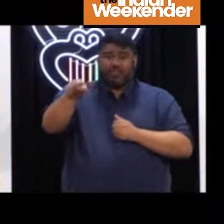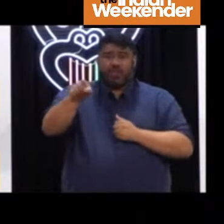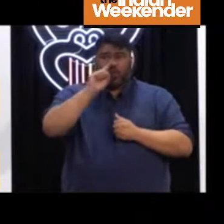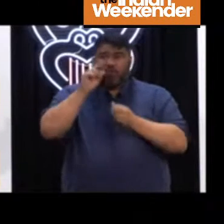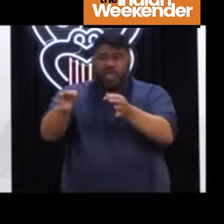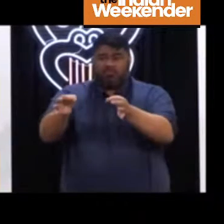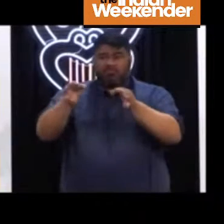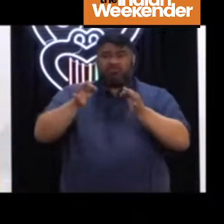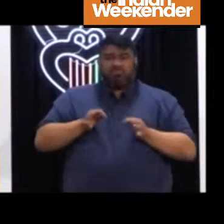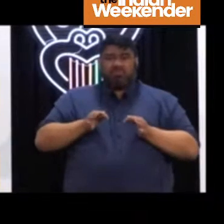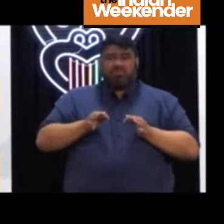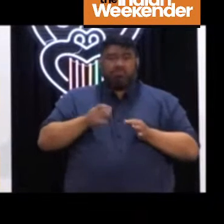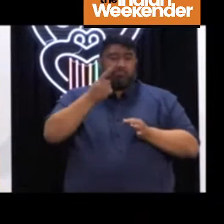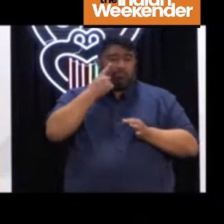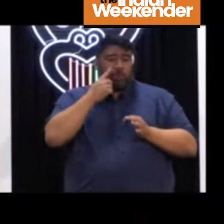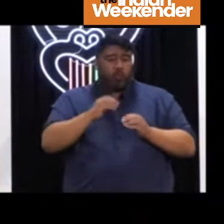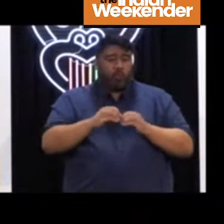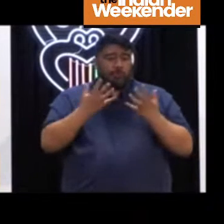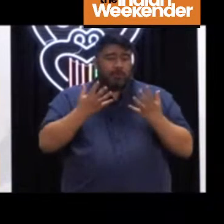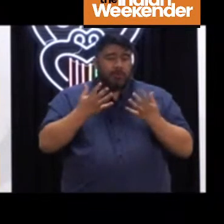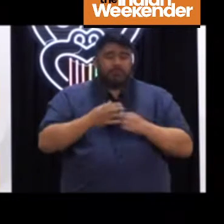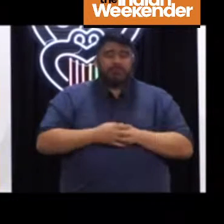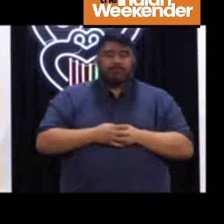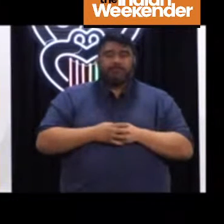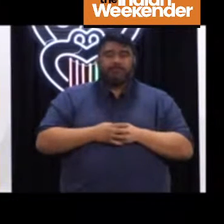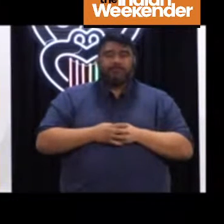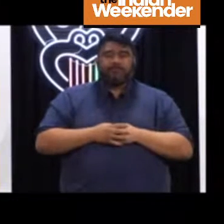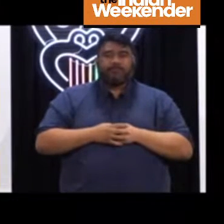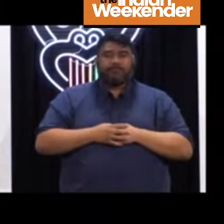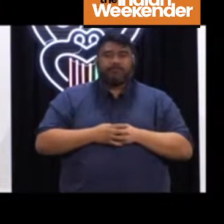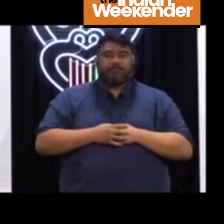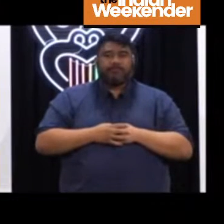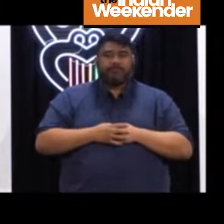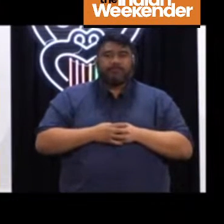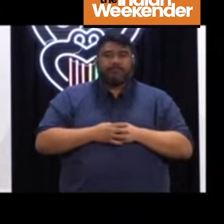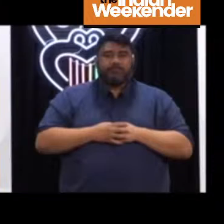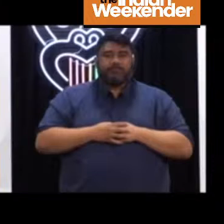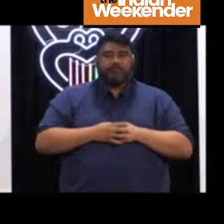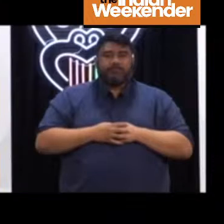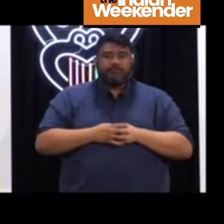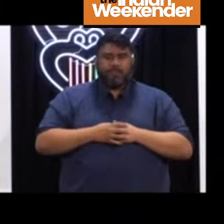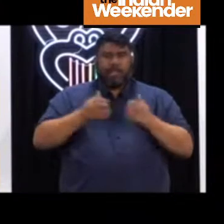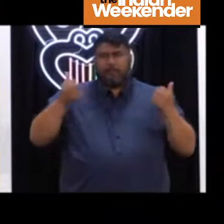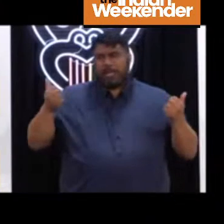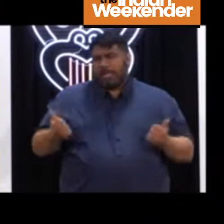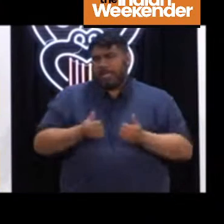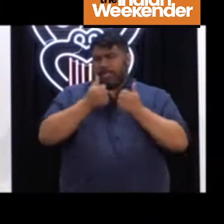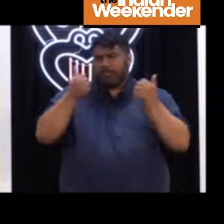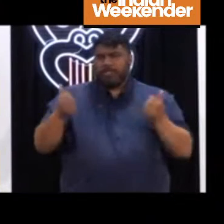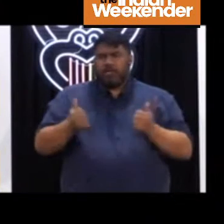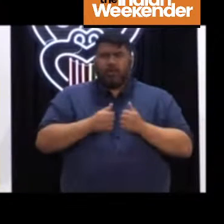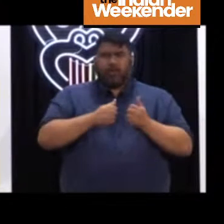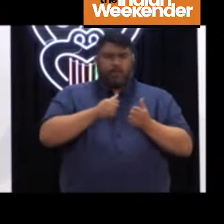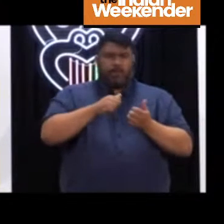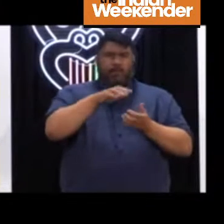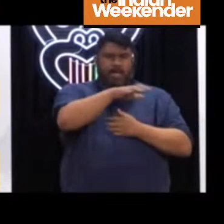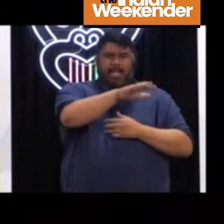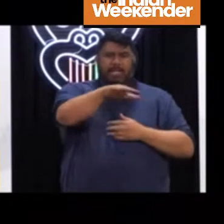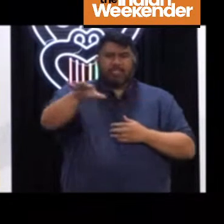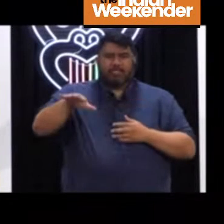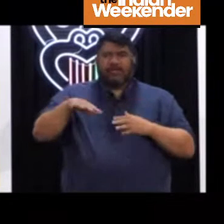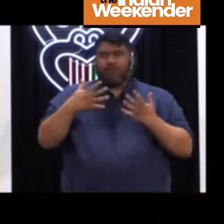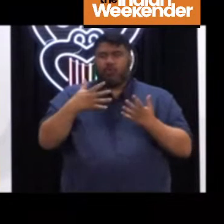available spaces in Book My Vaccine in Auckland for this week, so bringing forward a booking shouldn't be a problem. And you can also try your